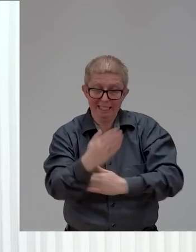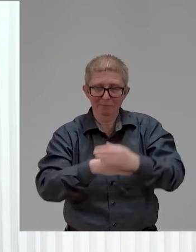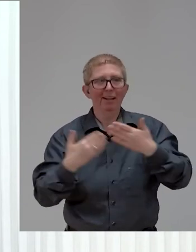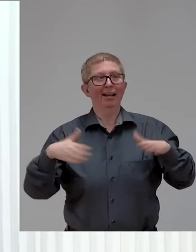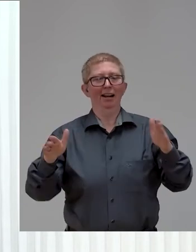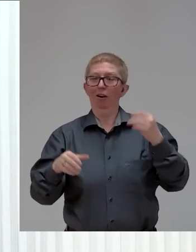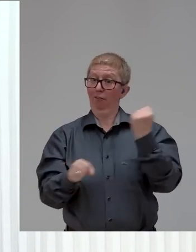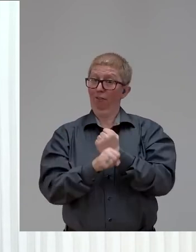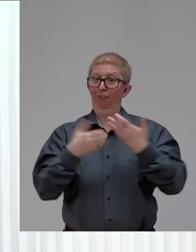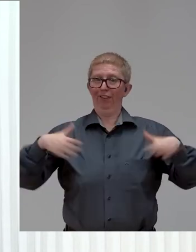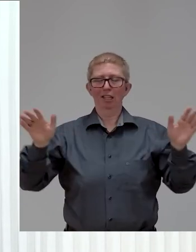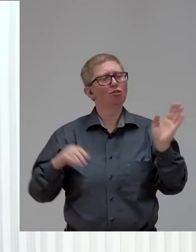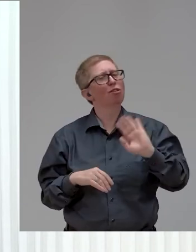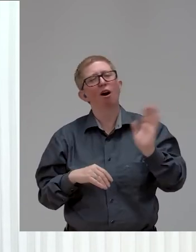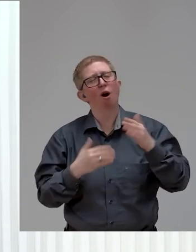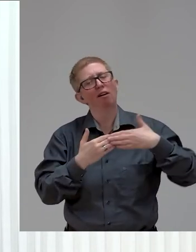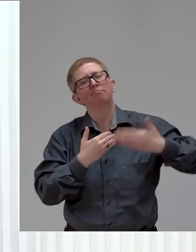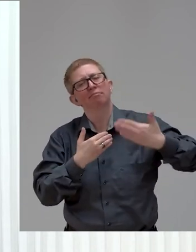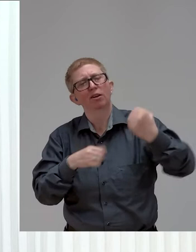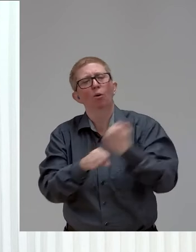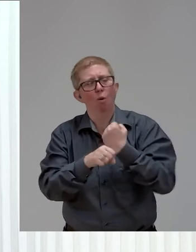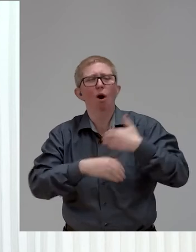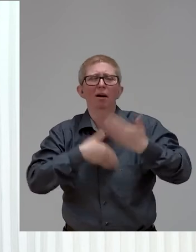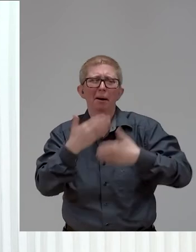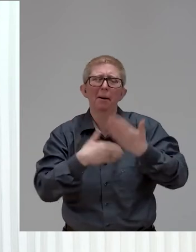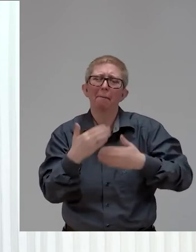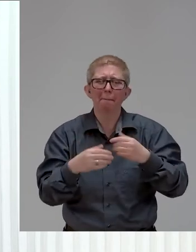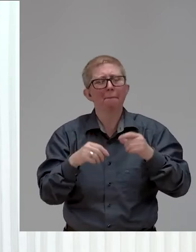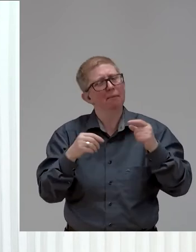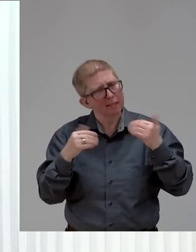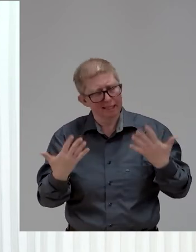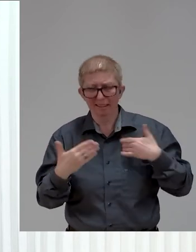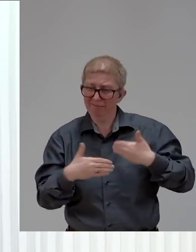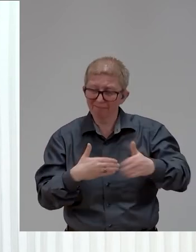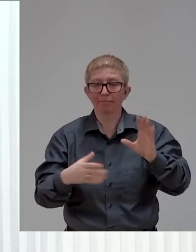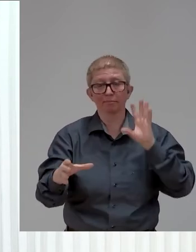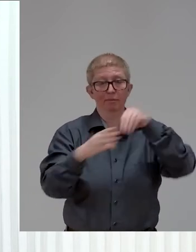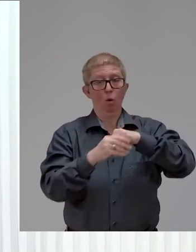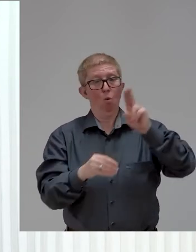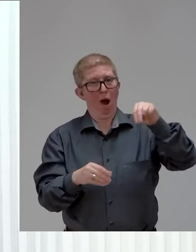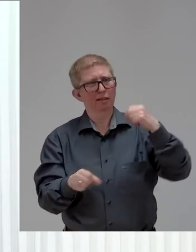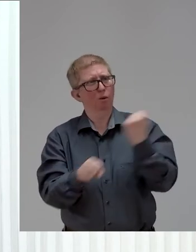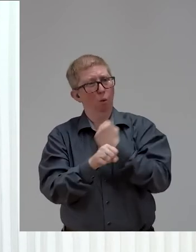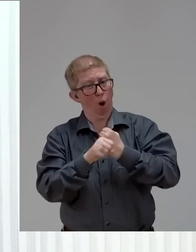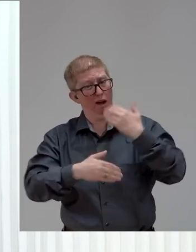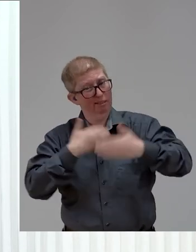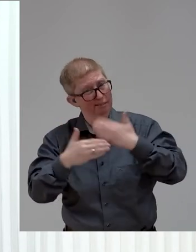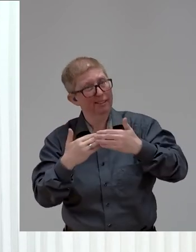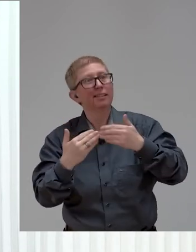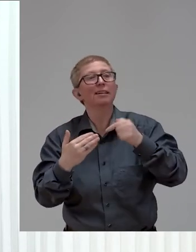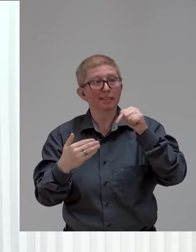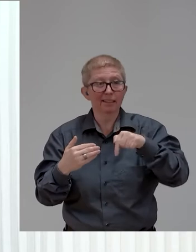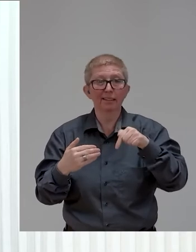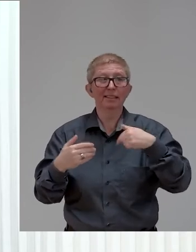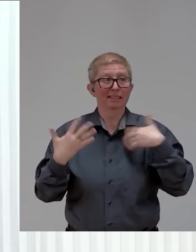all. Here in Vienna, I launched the Action Plan on Disability Inclusion for the UN Office at Vienna and the UN Office on